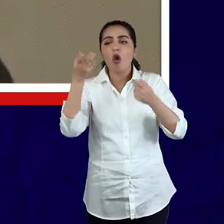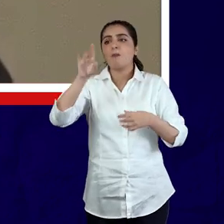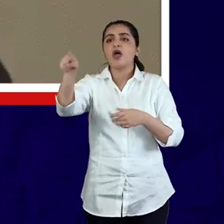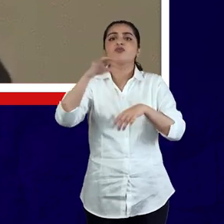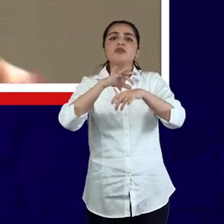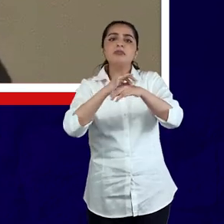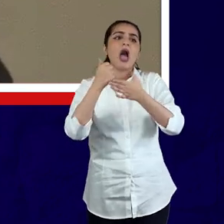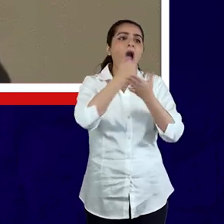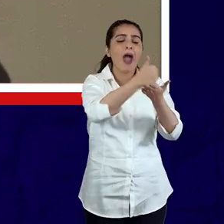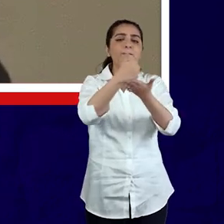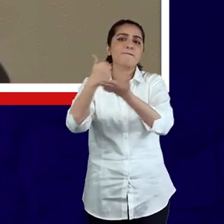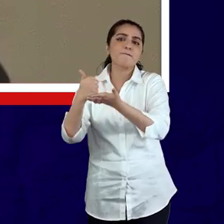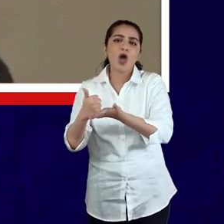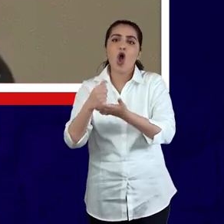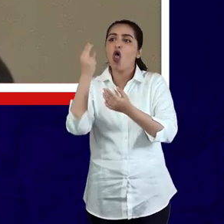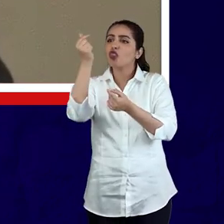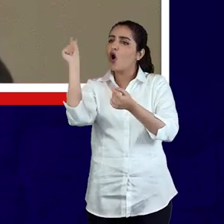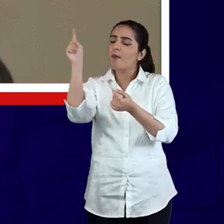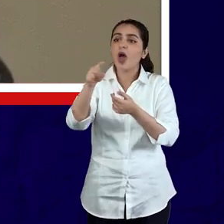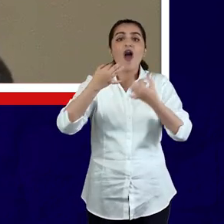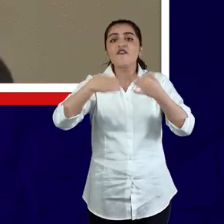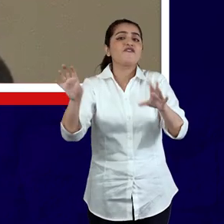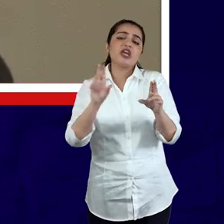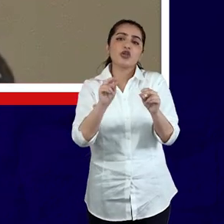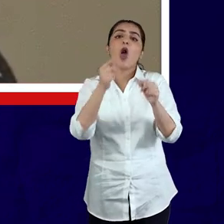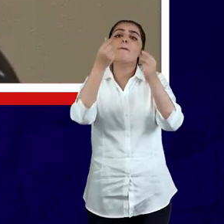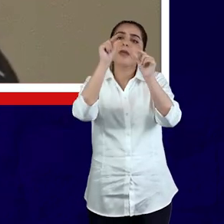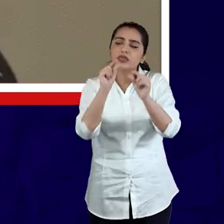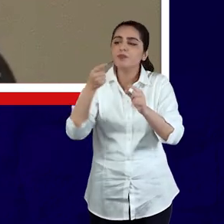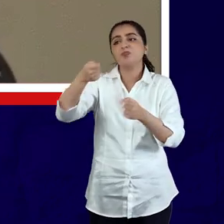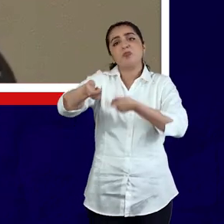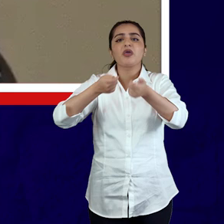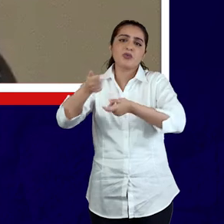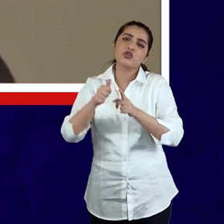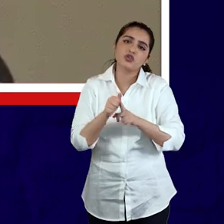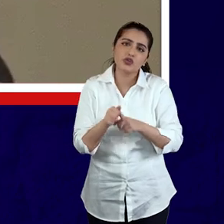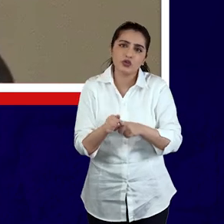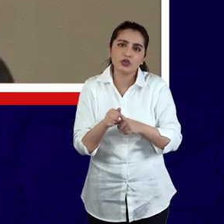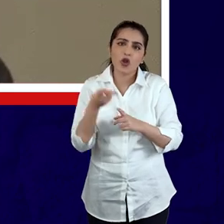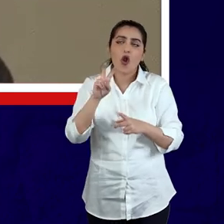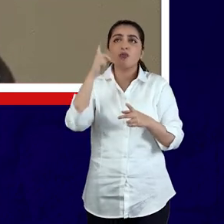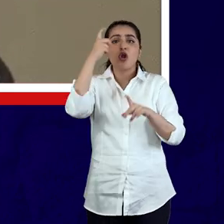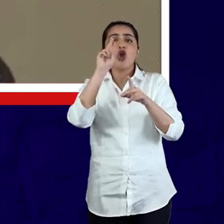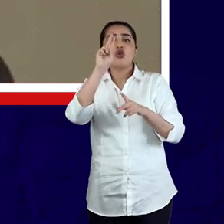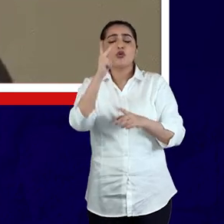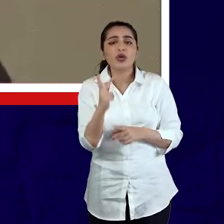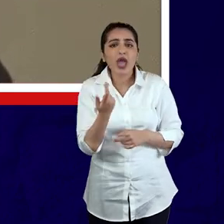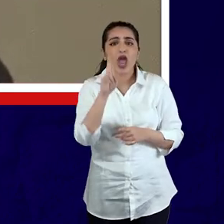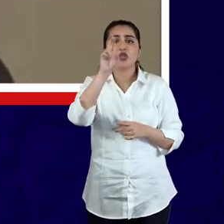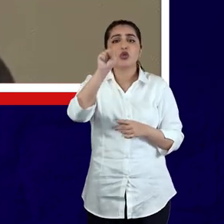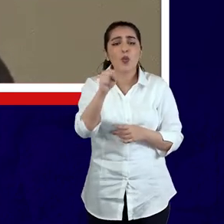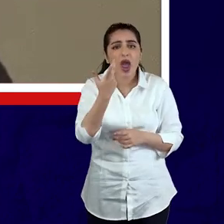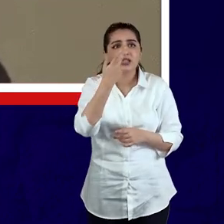humanitarian field and compensate them. They should not be doing it for free. And the same is true for organizations such as UKAID, such